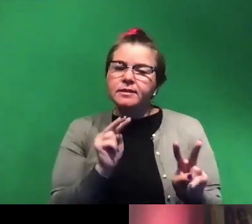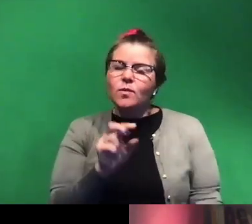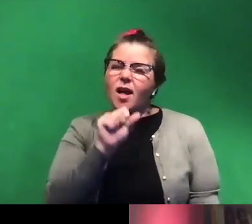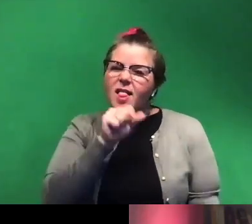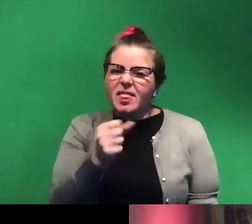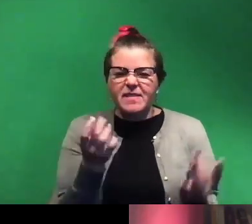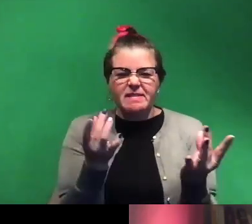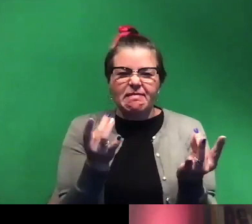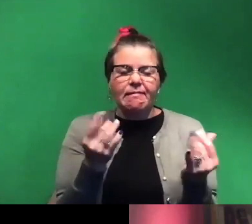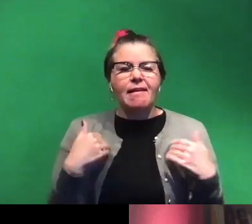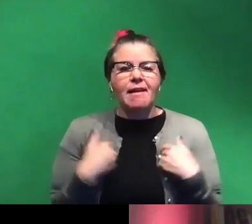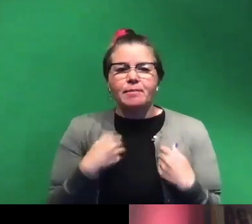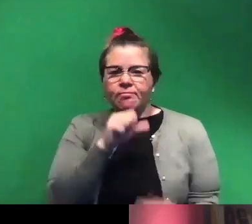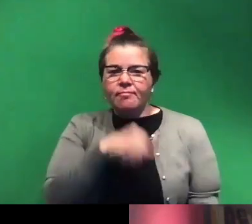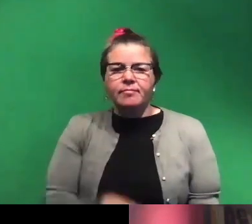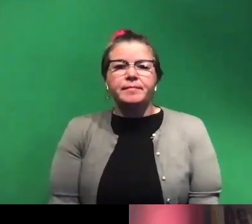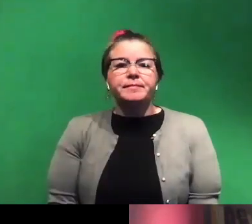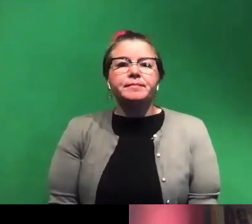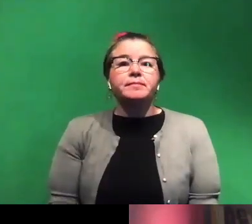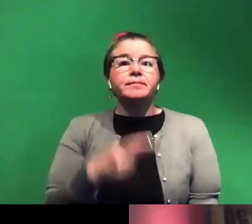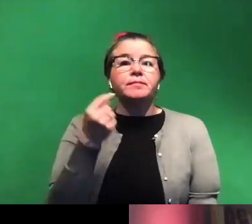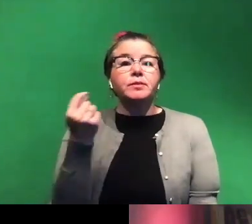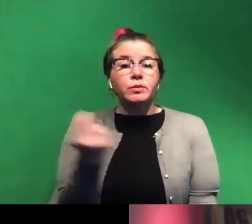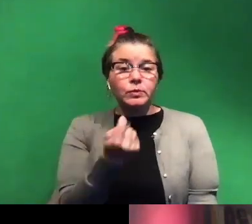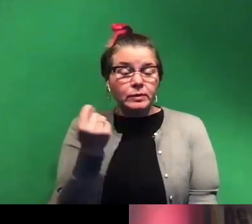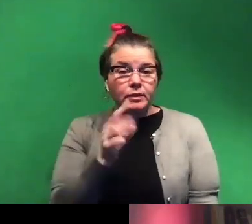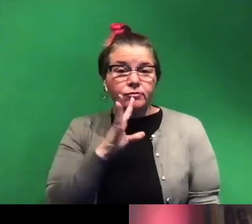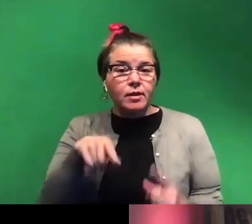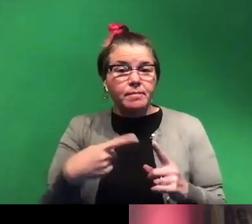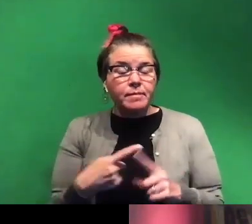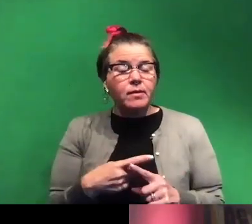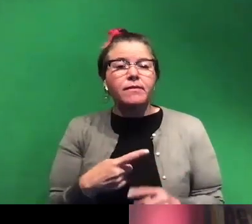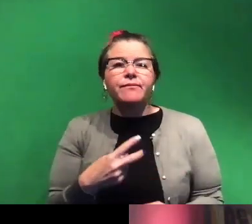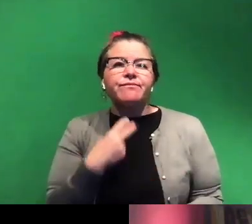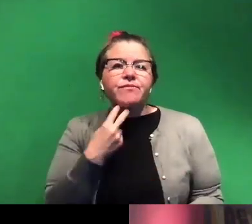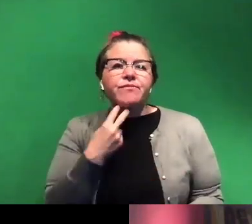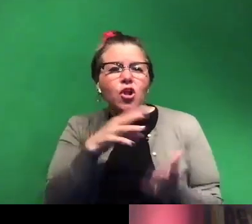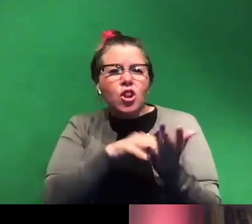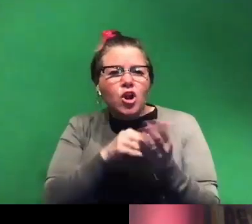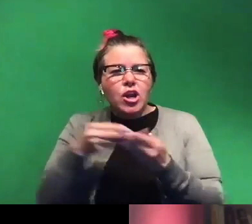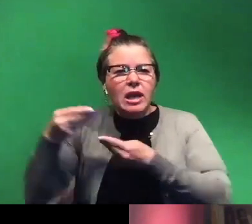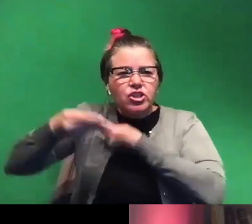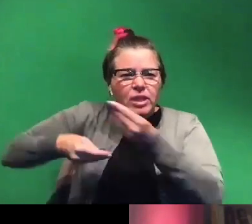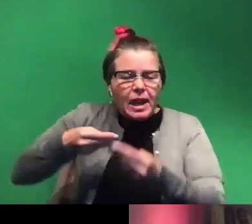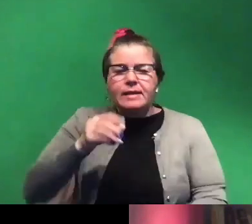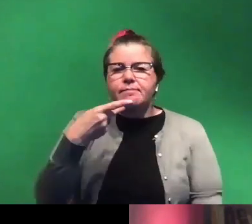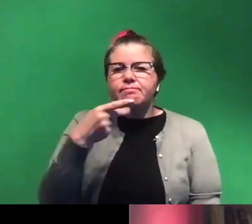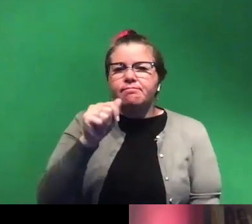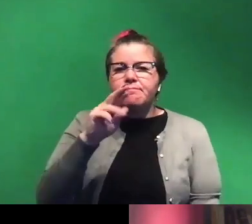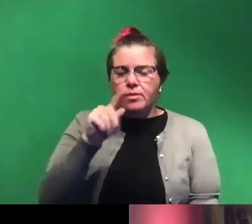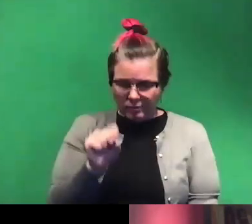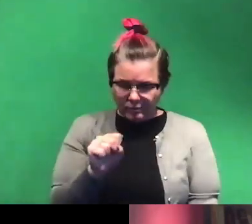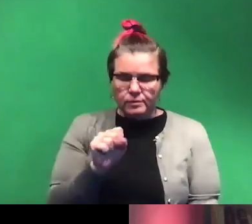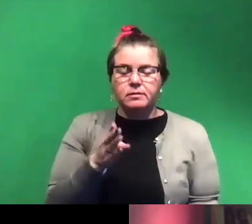animals. And then on Tuesday, we're going to be talking about vocal learning and genetics in parrots. And then